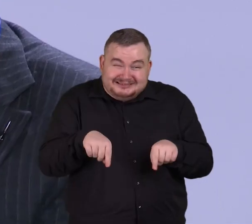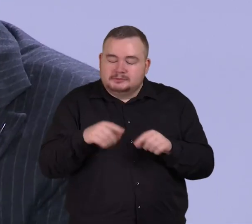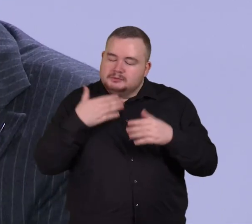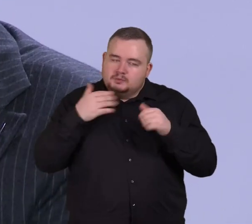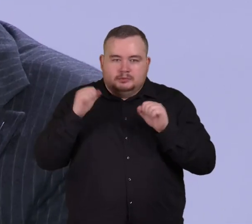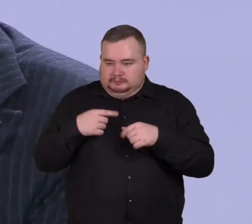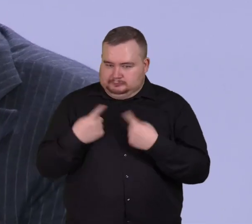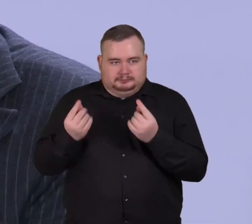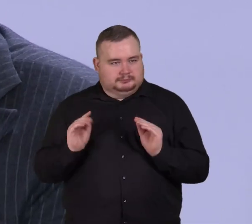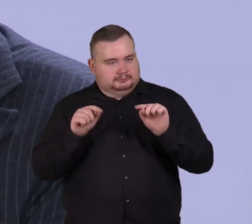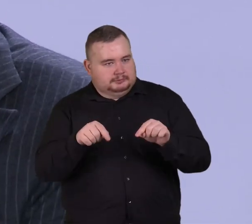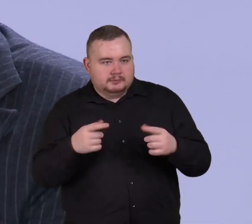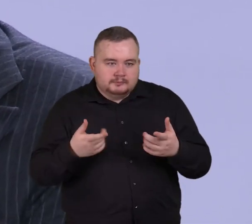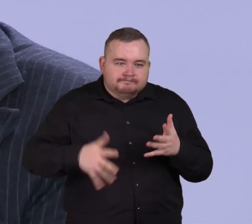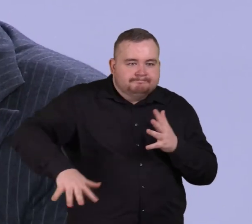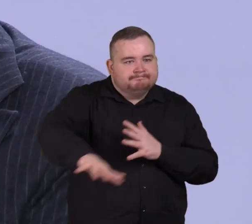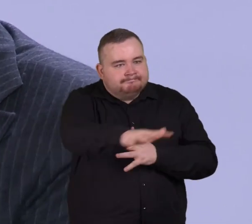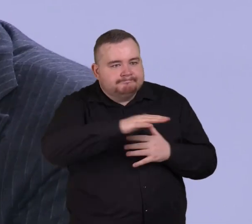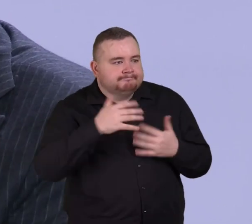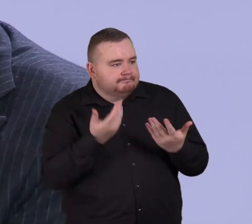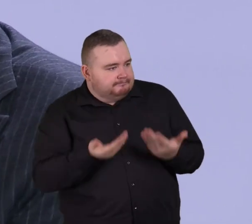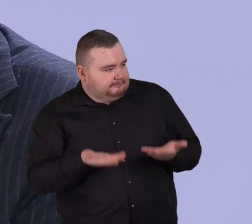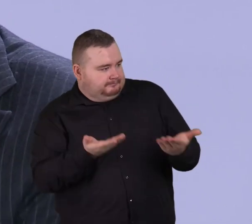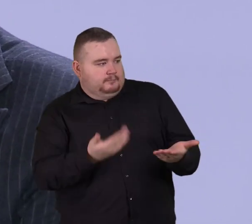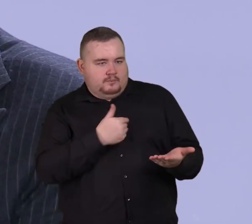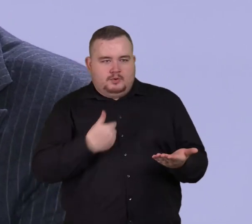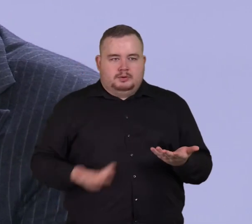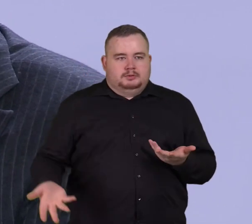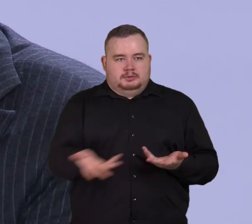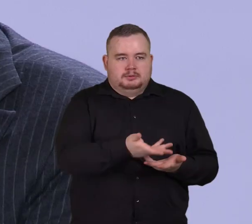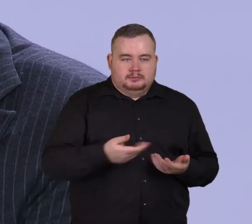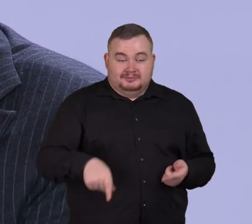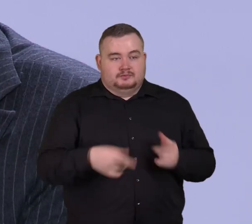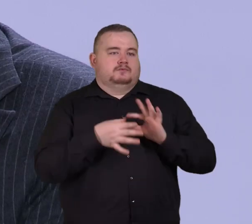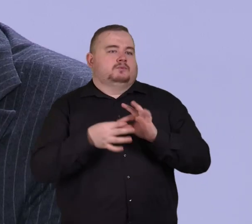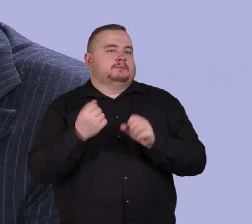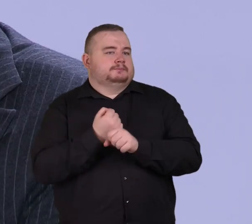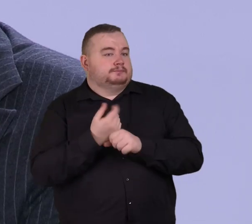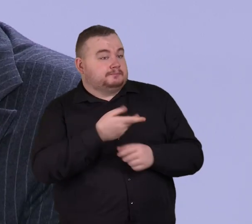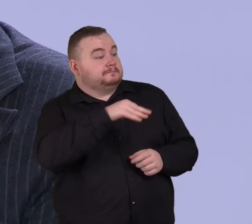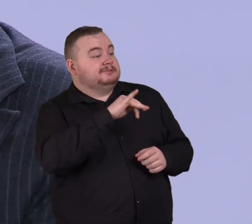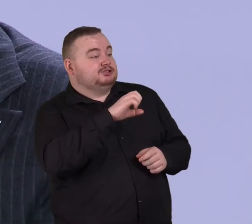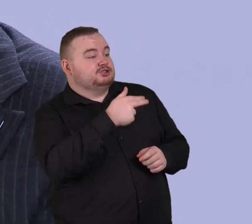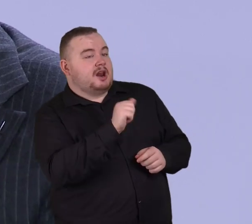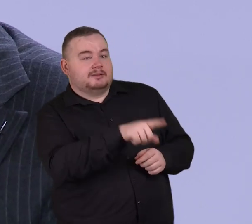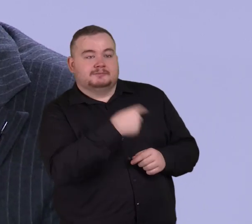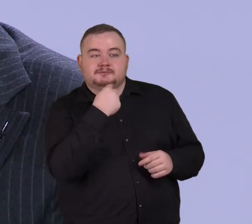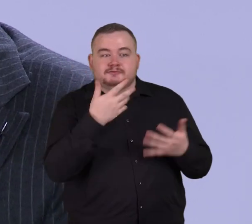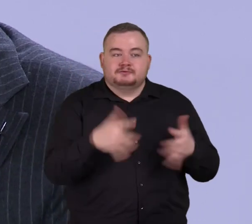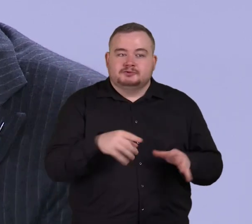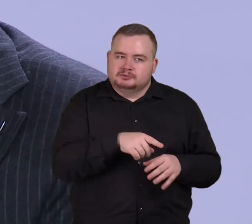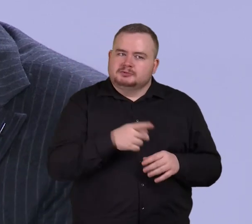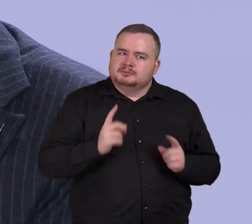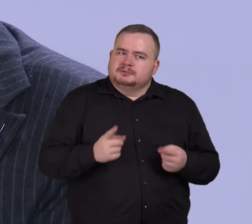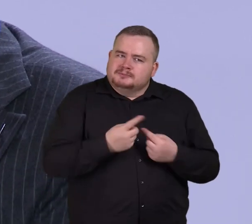thank you again for this possibility of being here with you and presenting to you the situation of Eastern Poland.